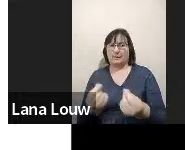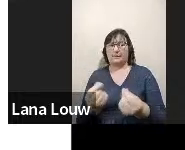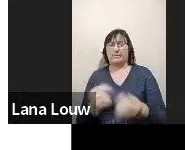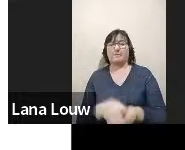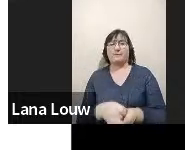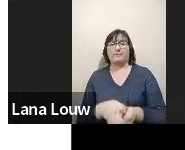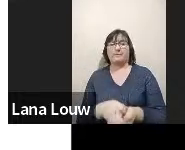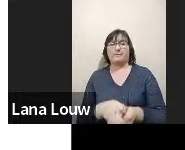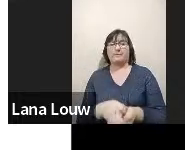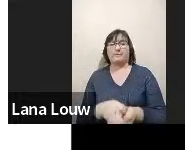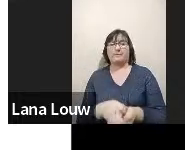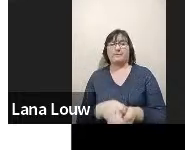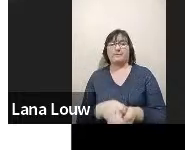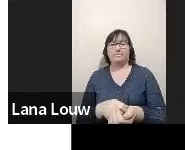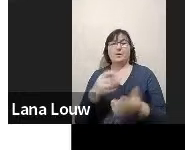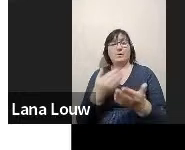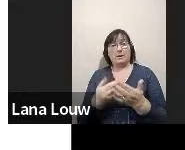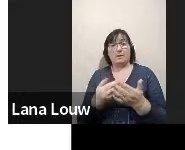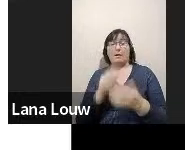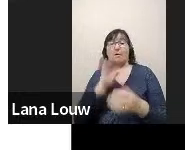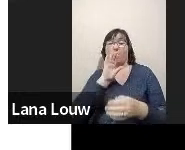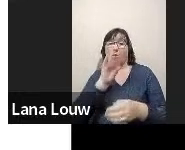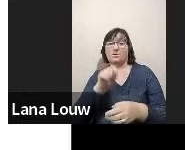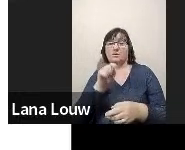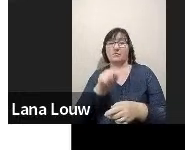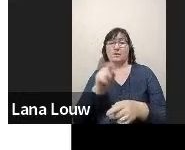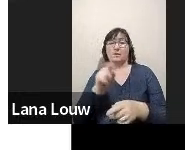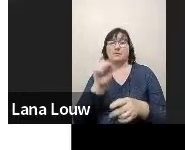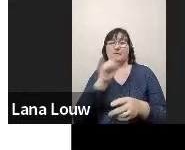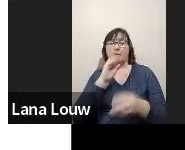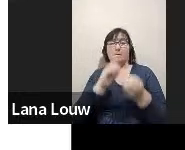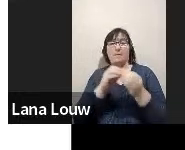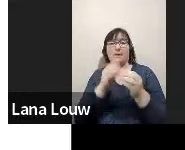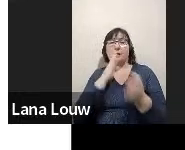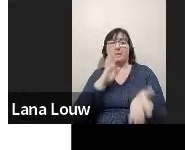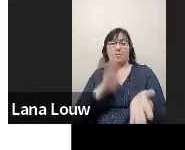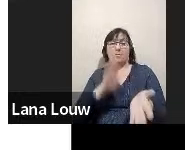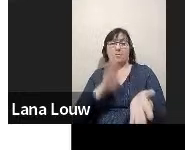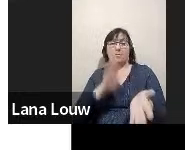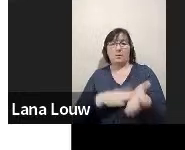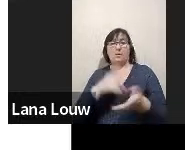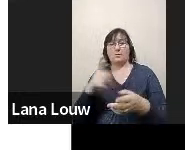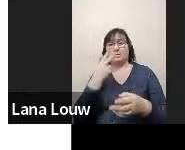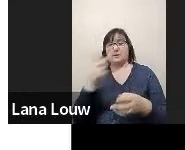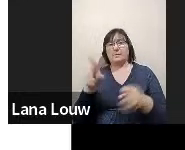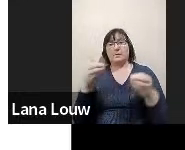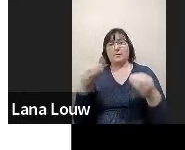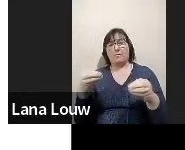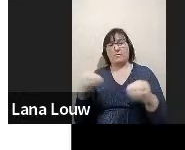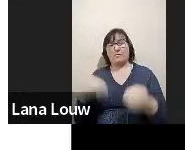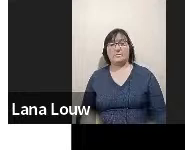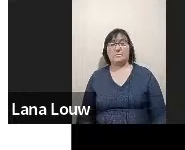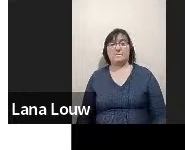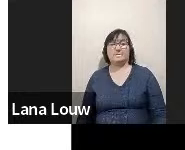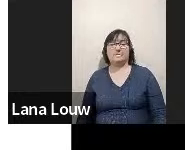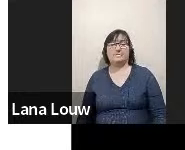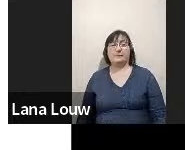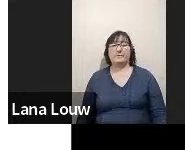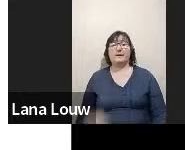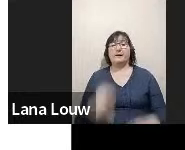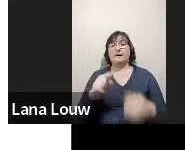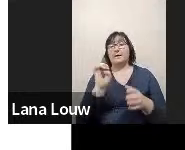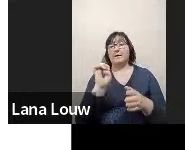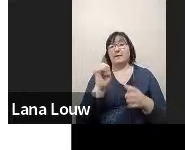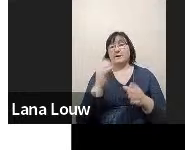look and see if there's a merge. Okay. Now, this is the e-filing process. If you have a new